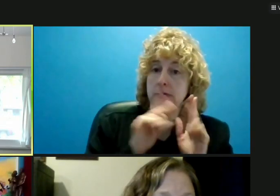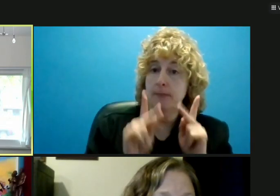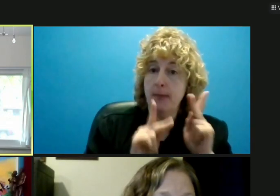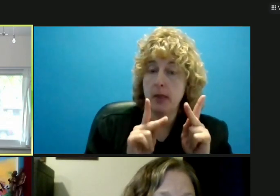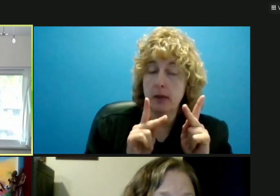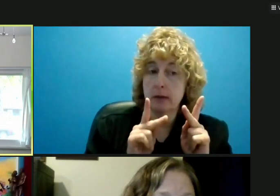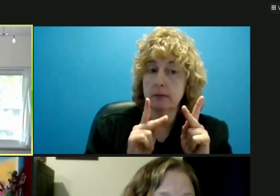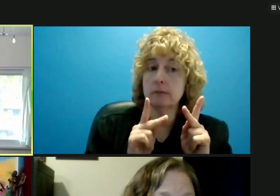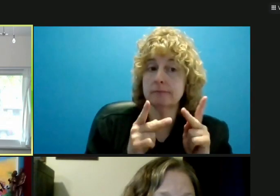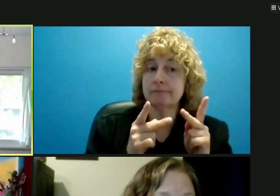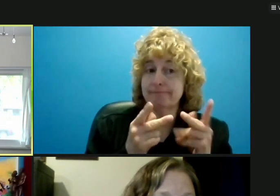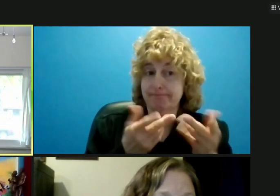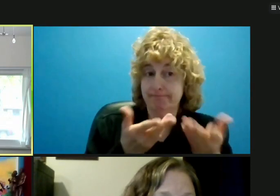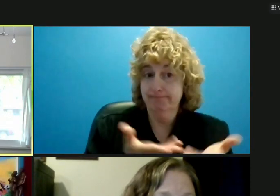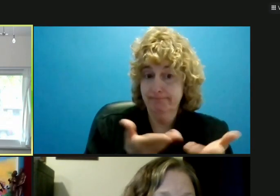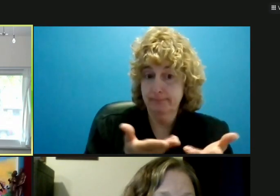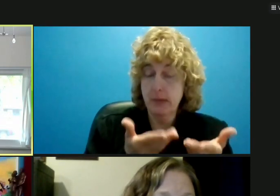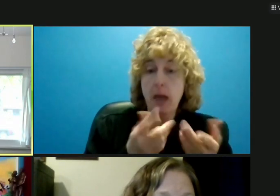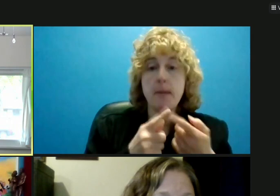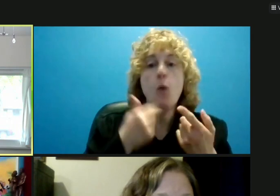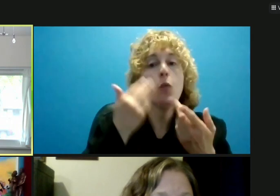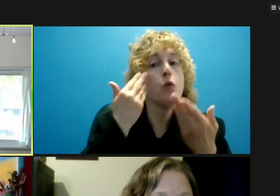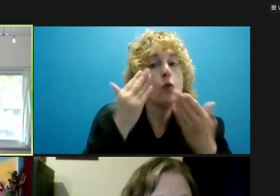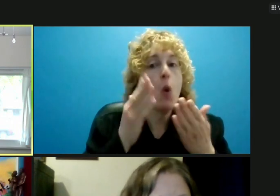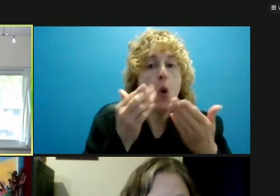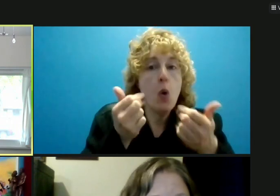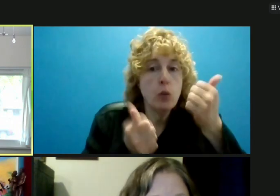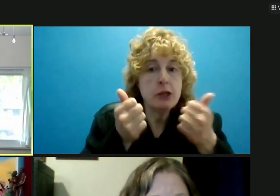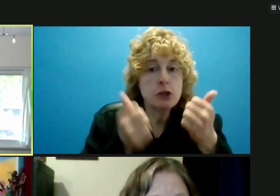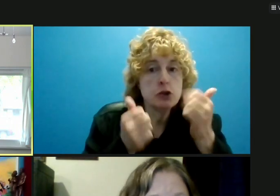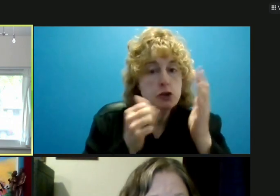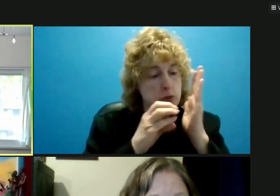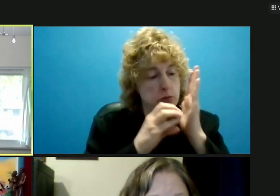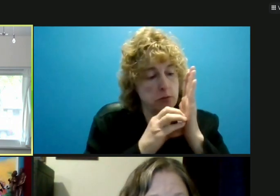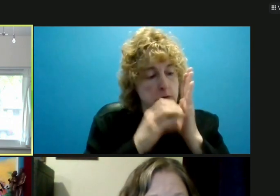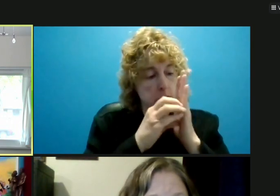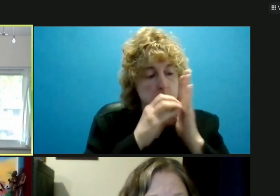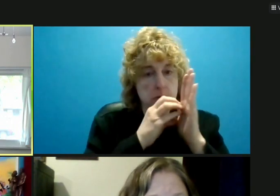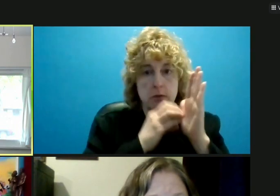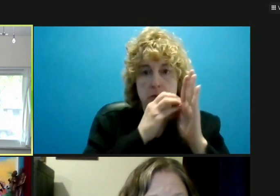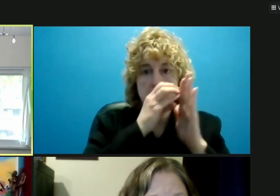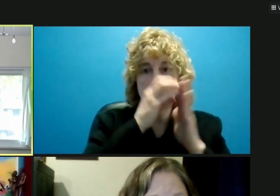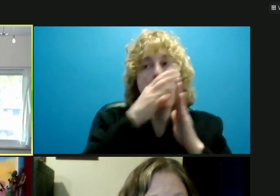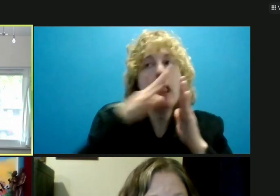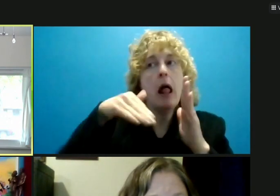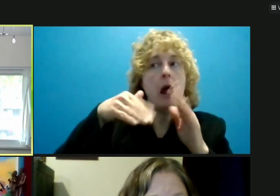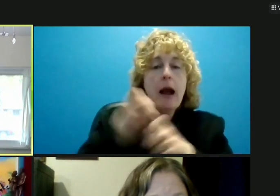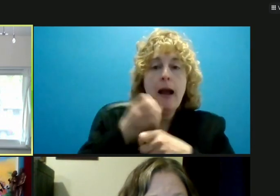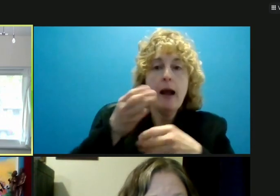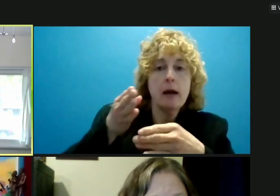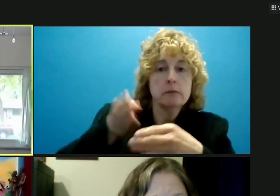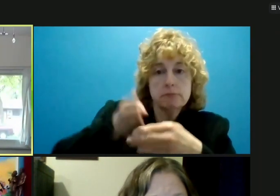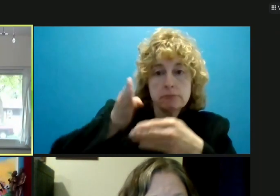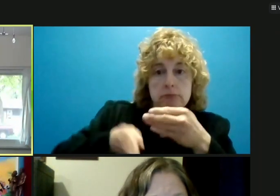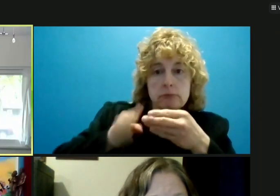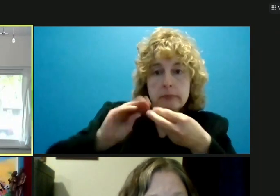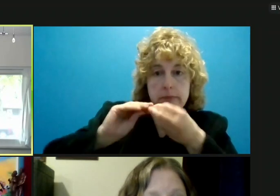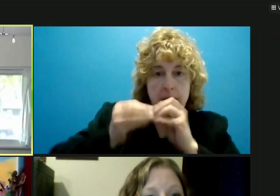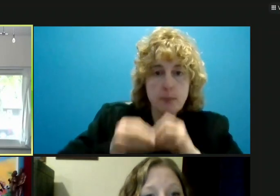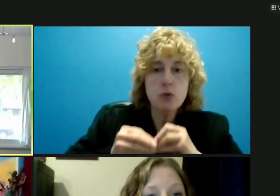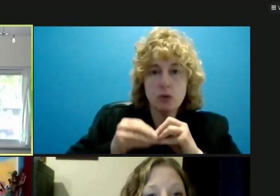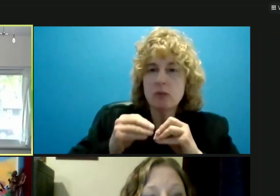in each district in this coming round until they give us the final numbers. So, it's difficult to answer at this point.